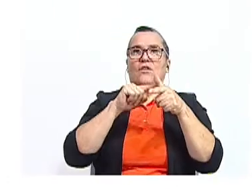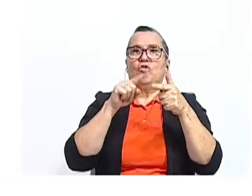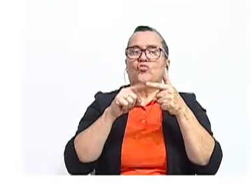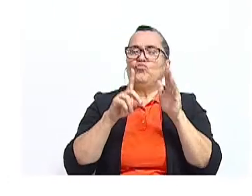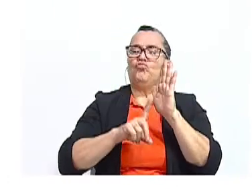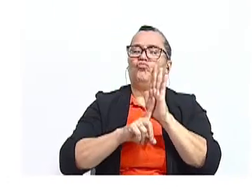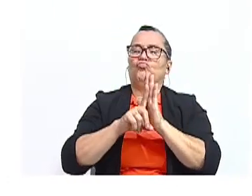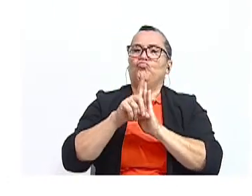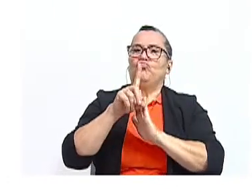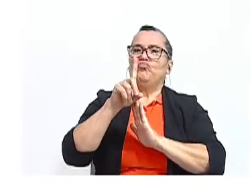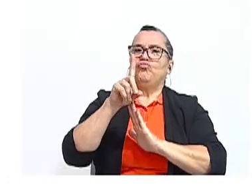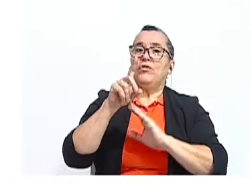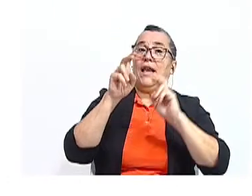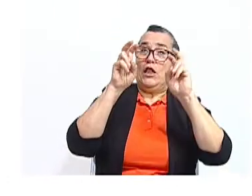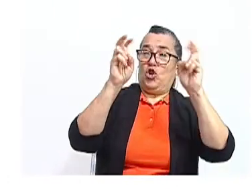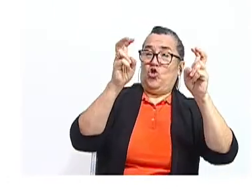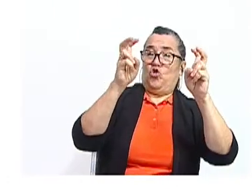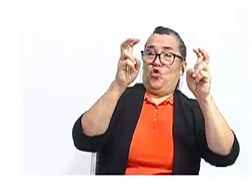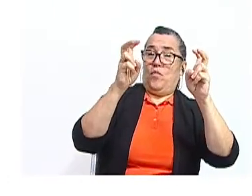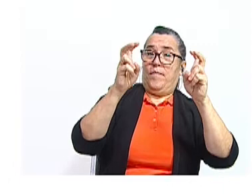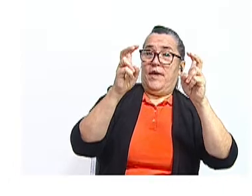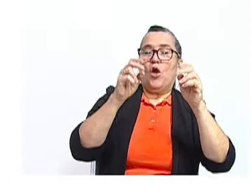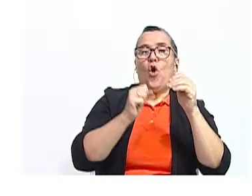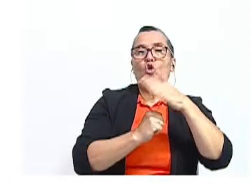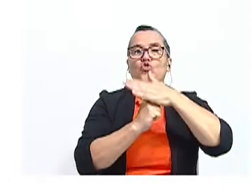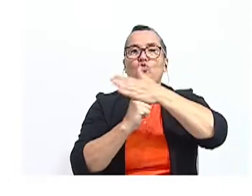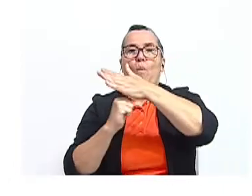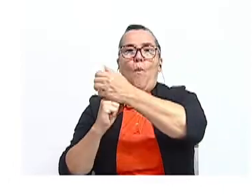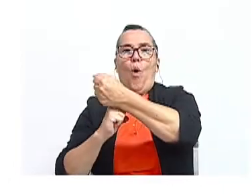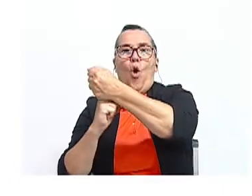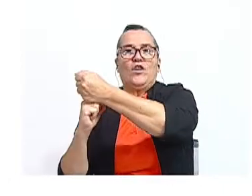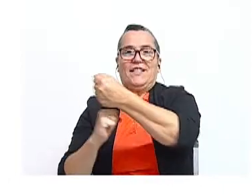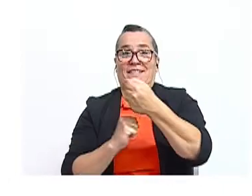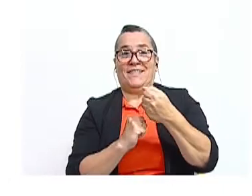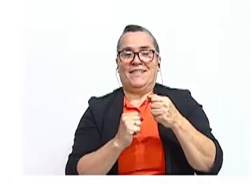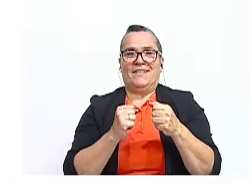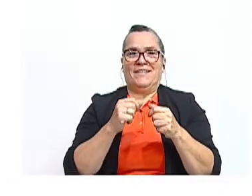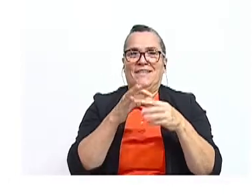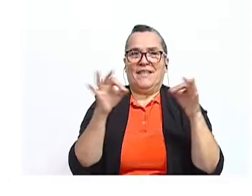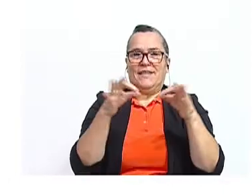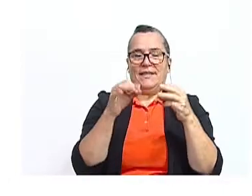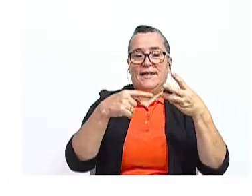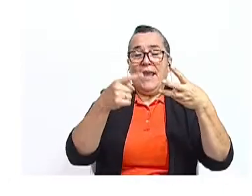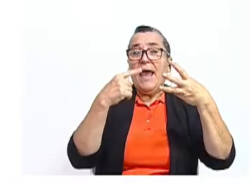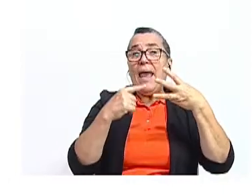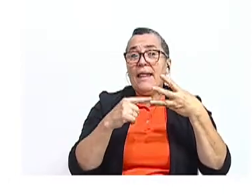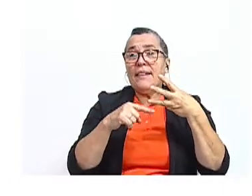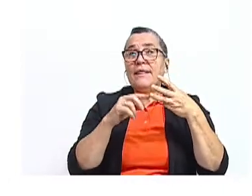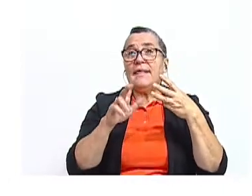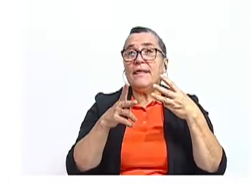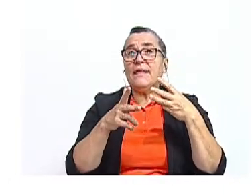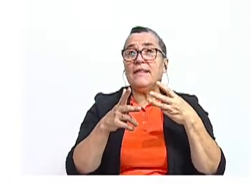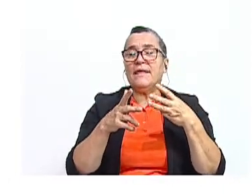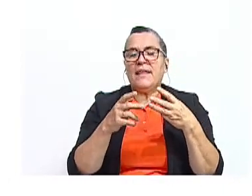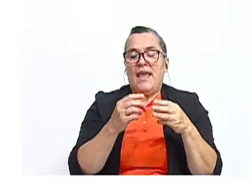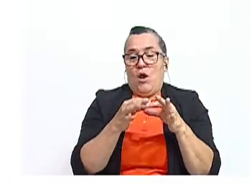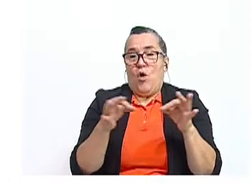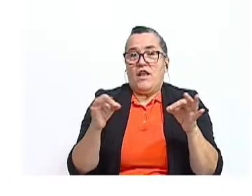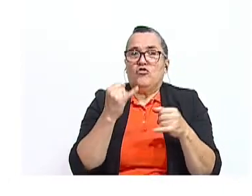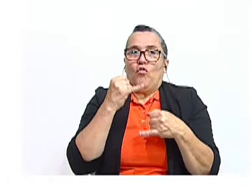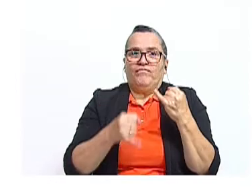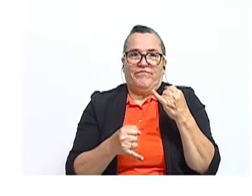develop the topic sentence with these supporting sentences, okay? And finally, we have the concluding